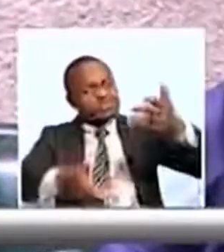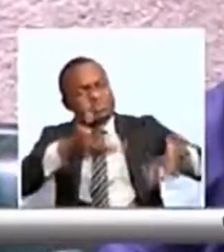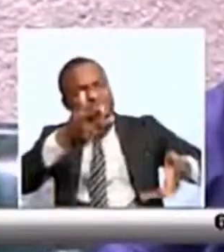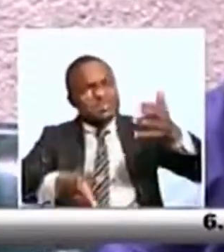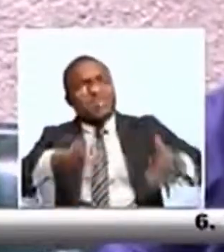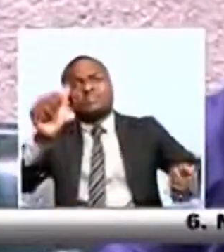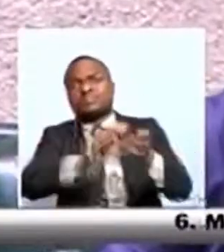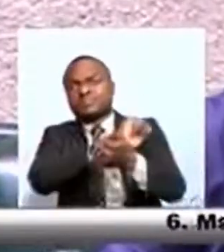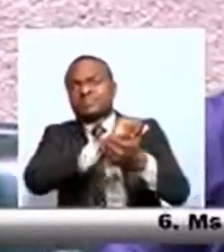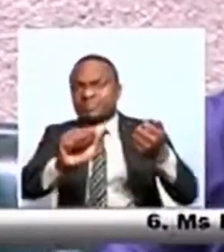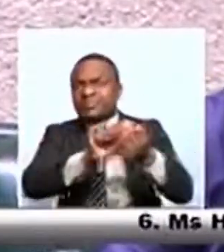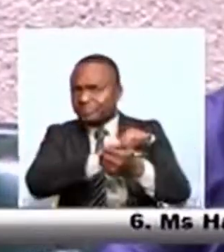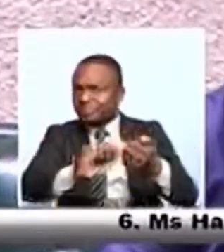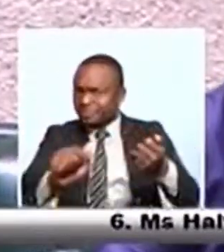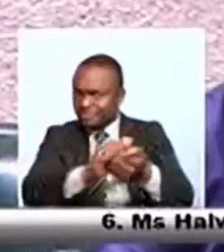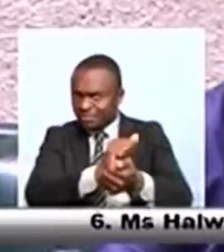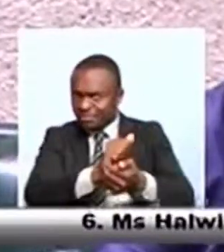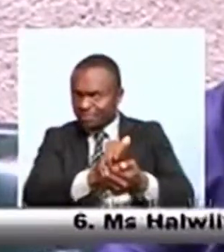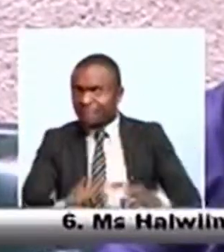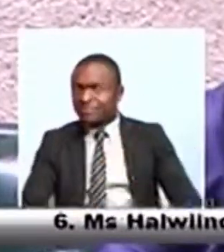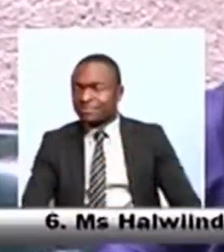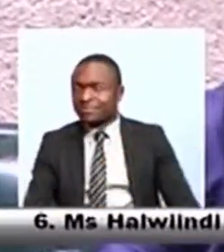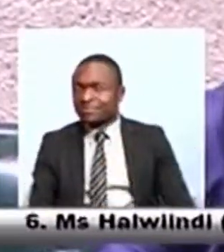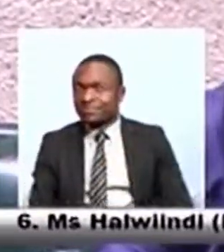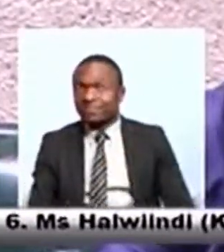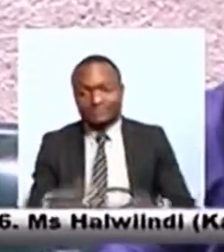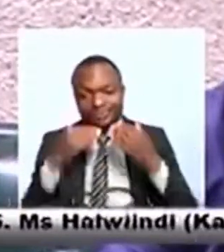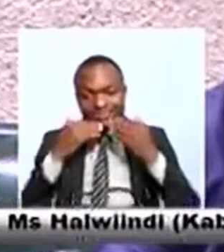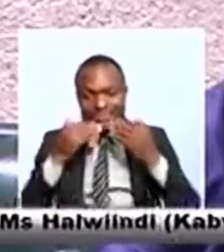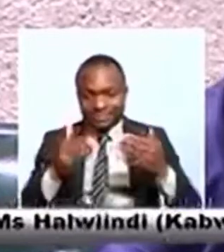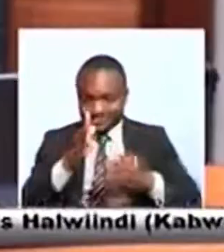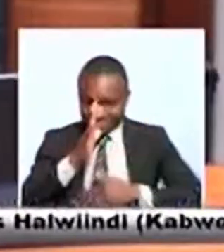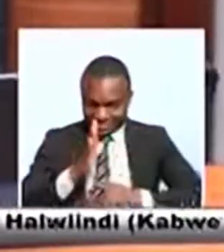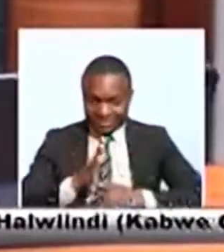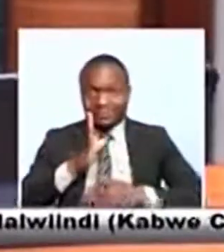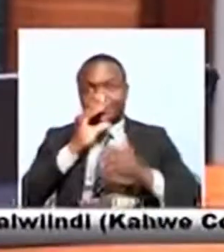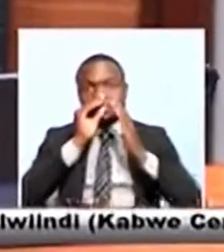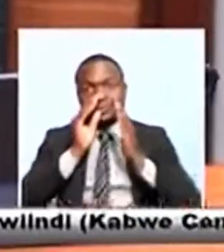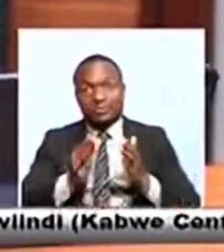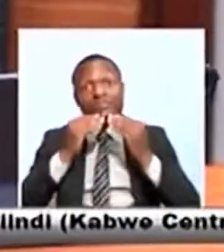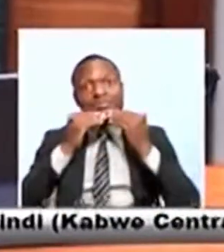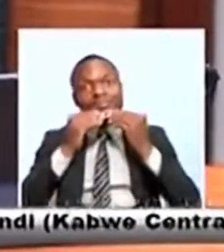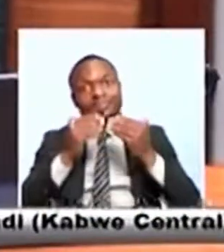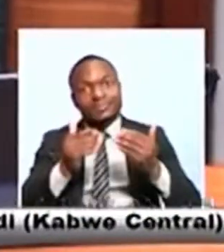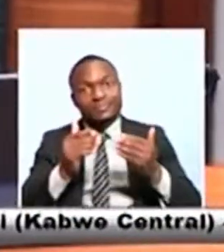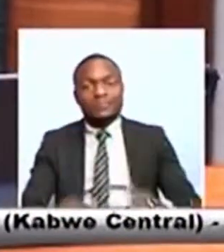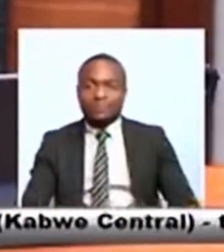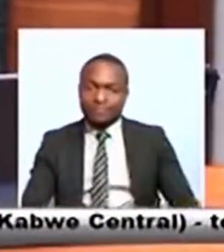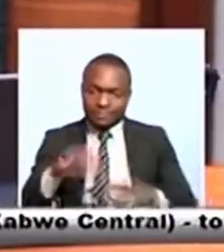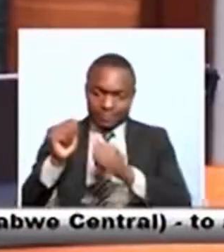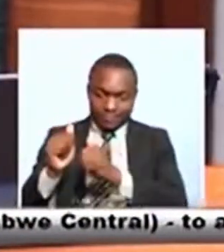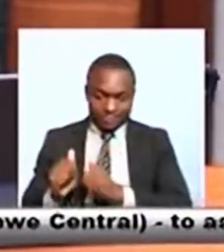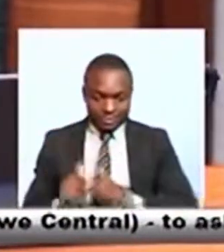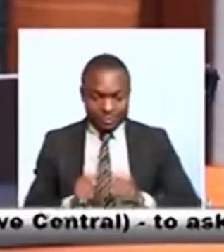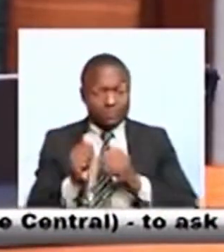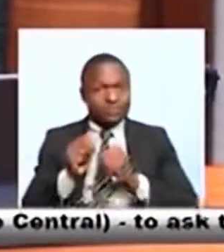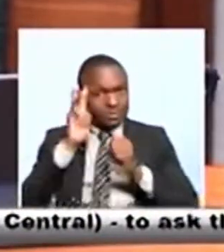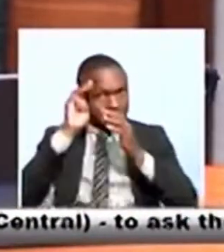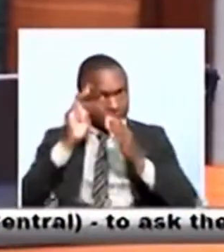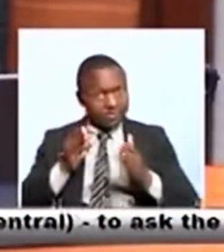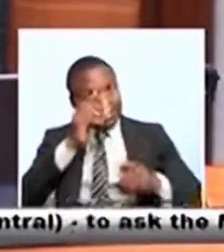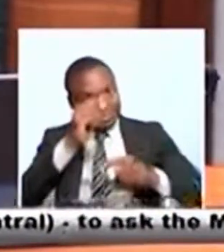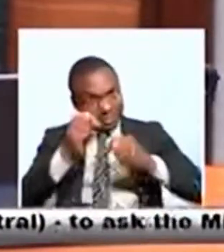at certain intervals? Thank you very much, Madam Speaker. Thank you. The Acting Minister of